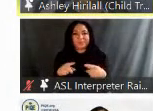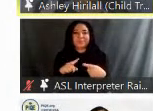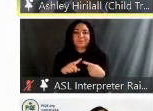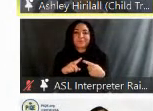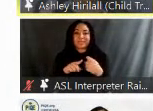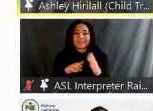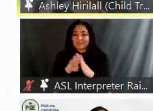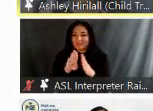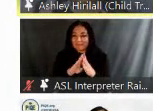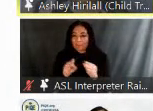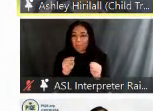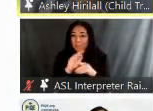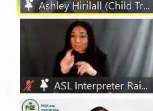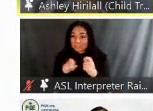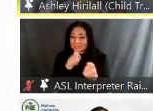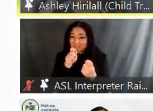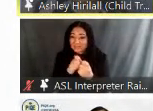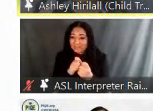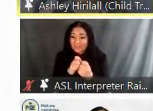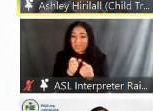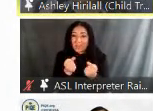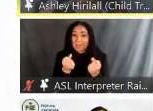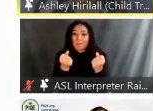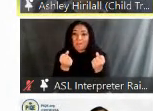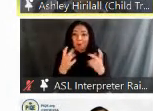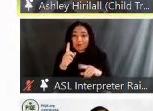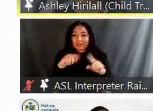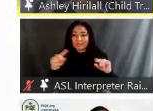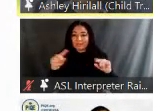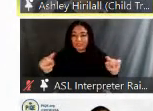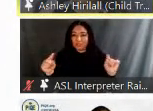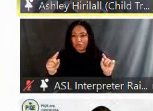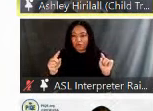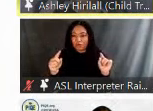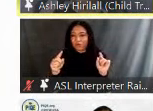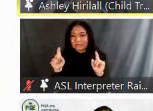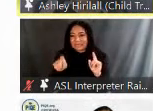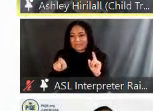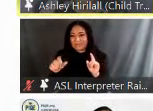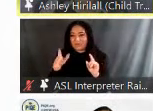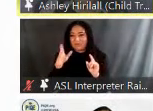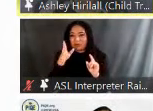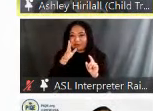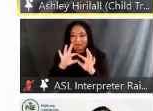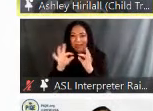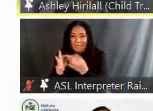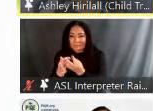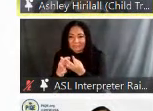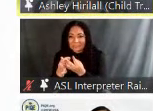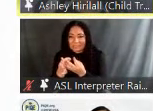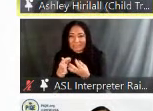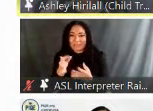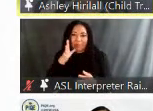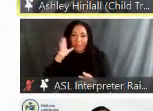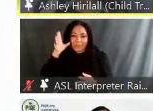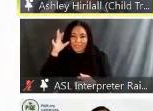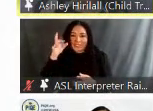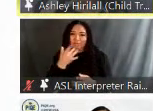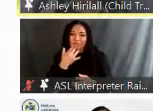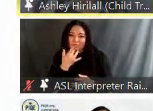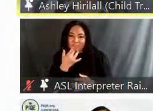specific and multidimensional understanding of families' needs and preferences for a preschool program. Secondly, it can help you